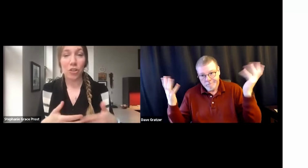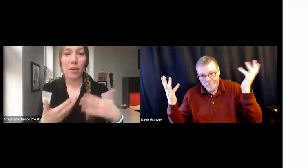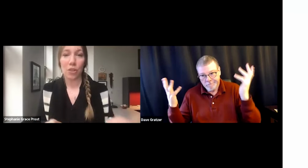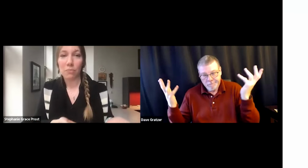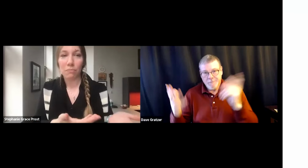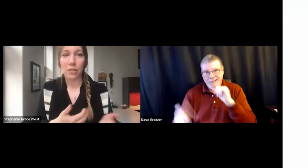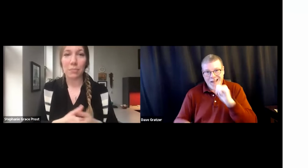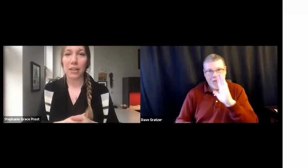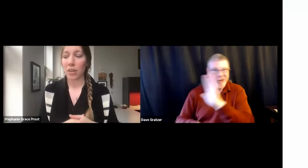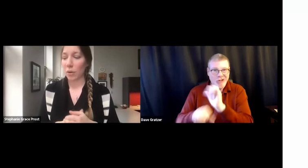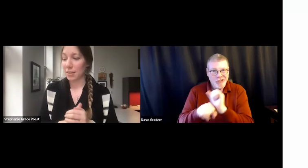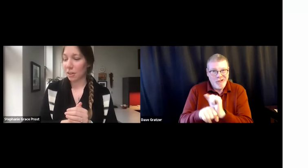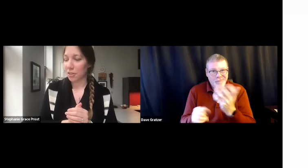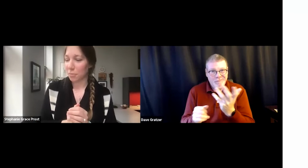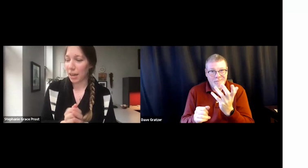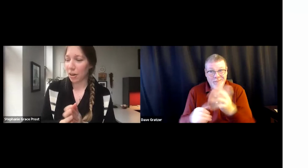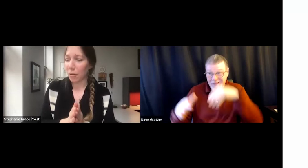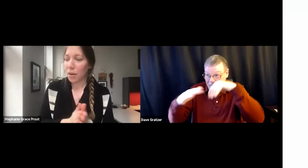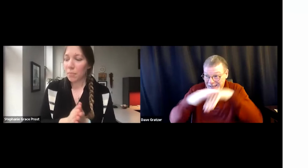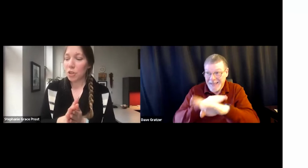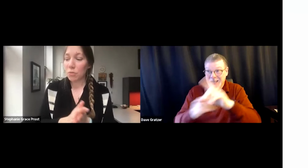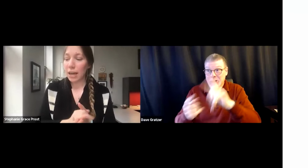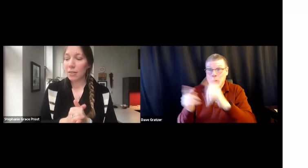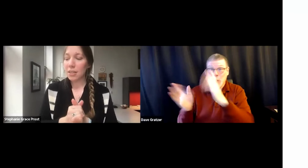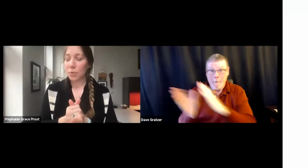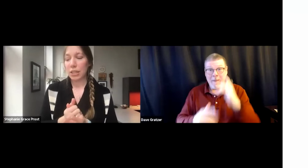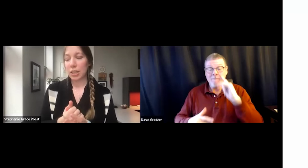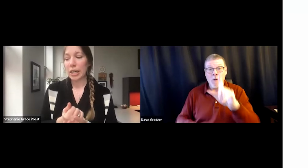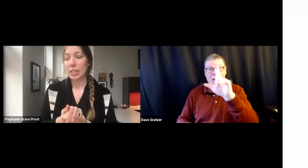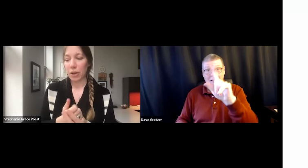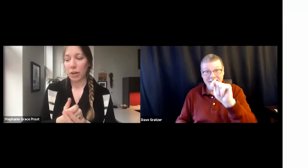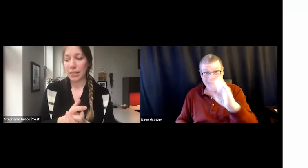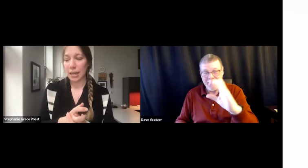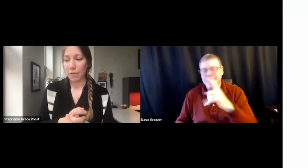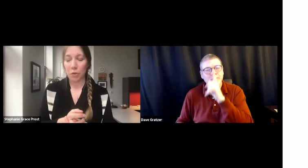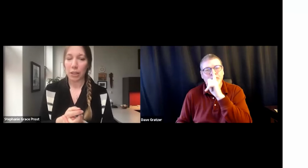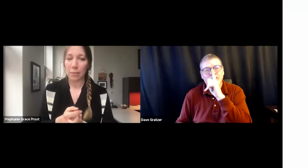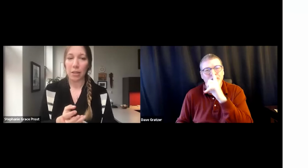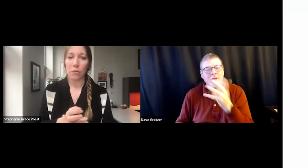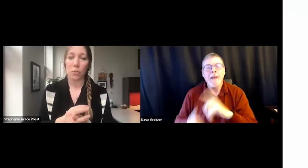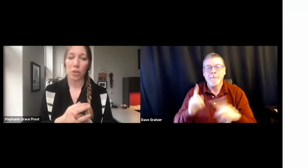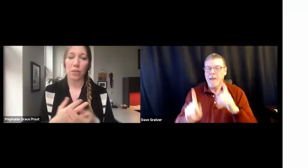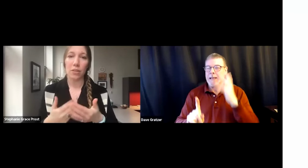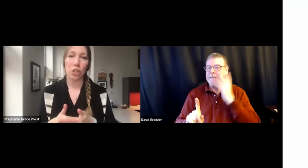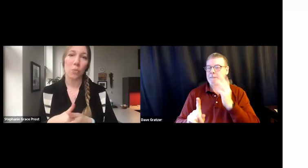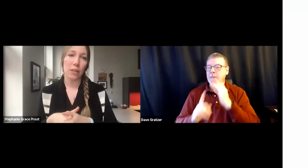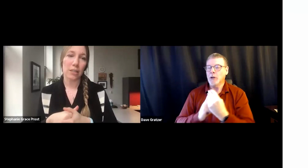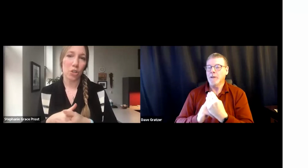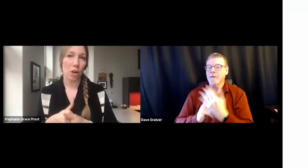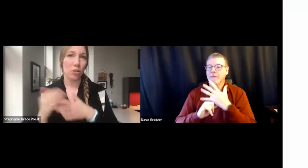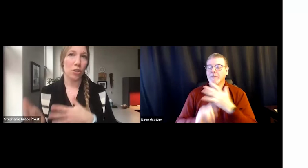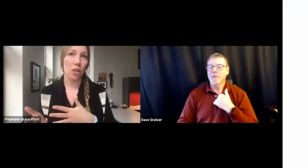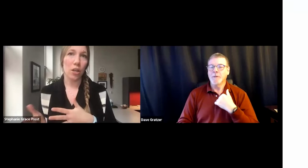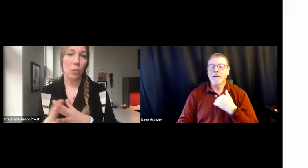isn't her job. She wasn't planning on going into long-term care. But she recounted a particular experience that I found really meaningful, which was she